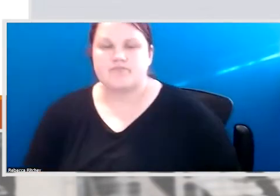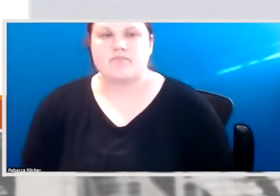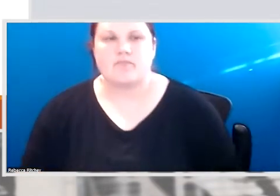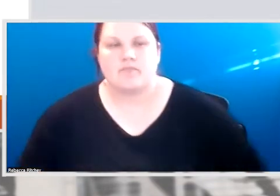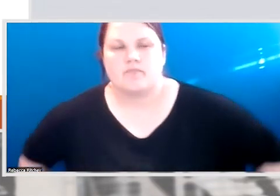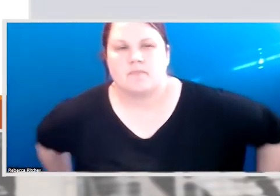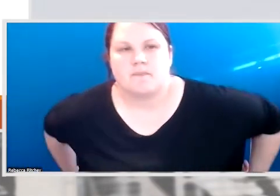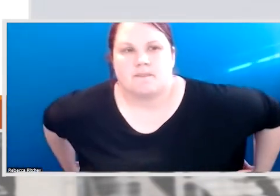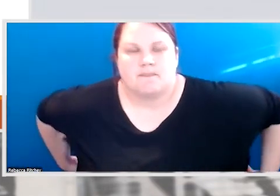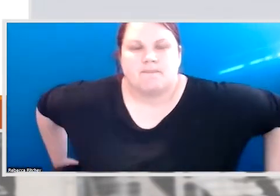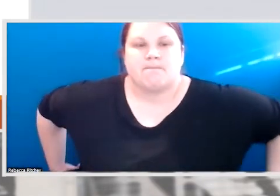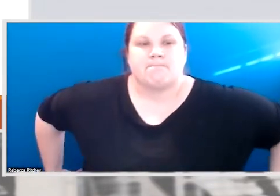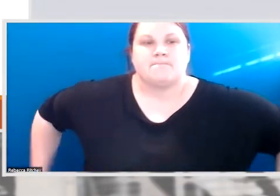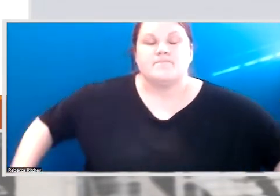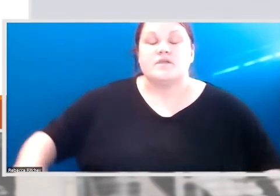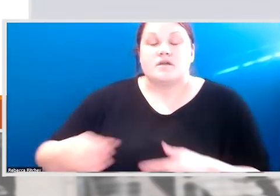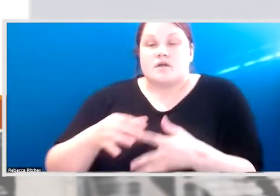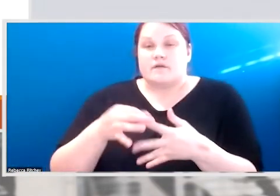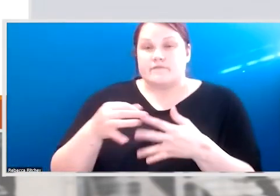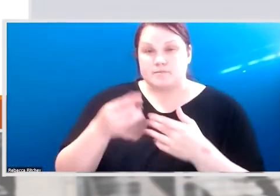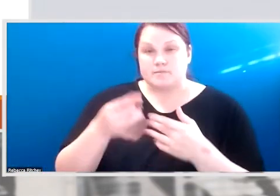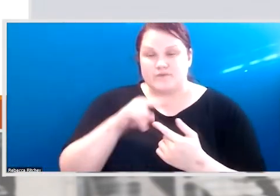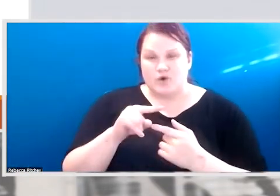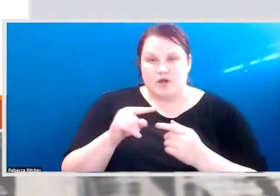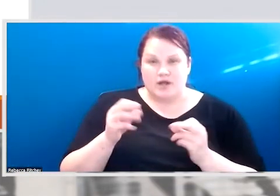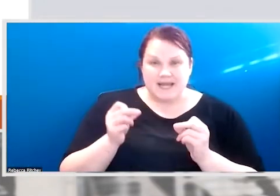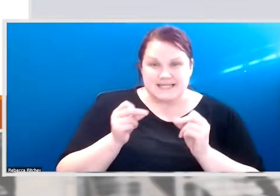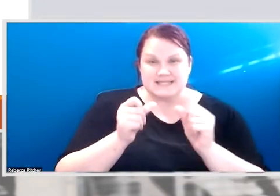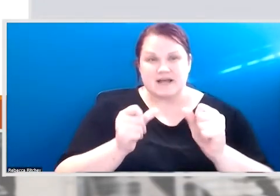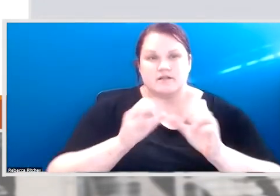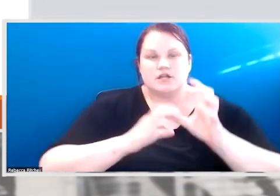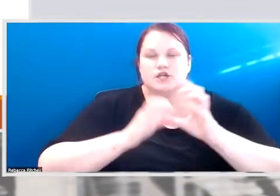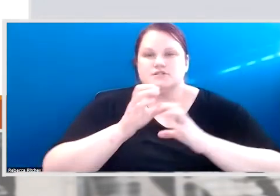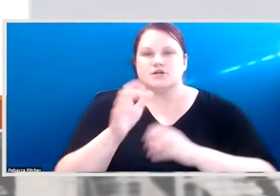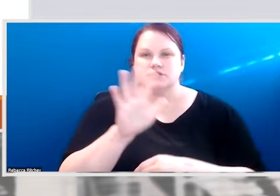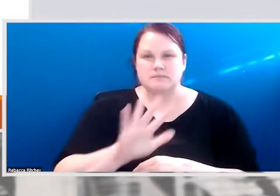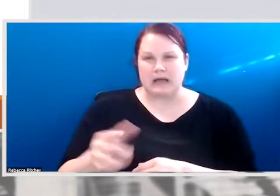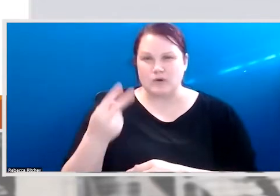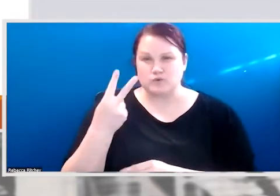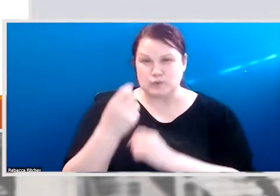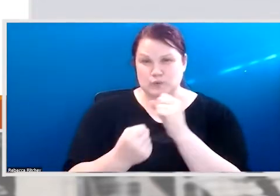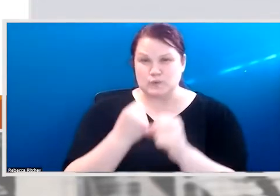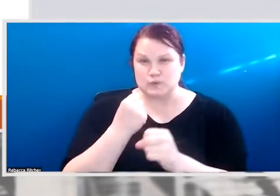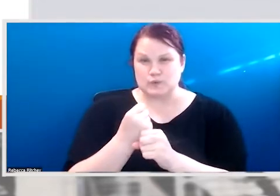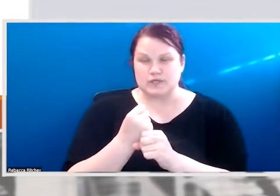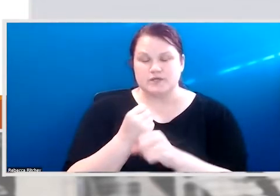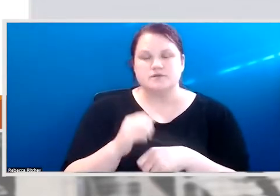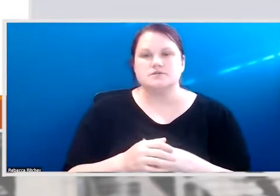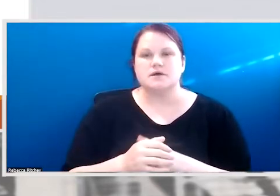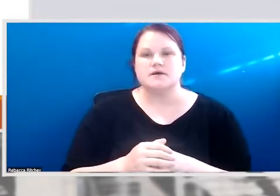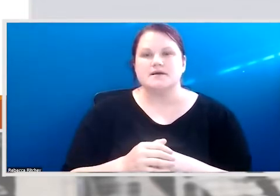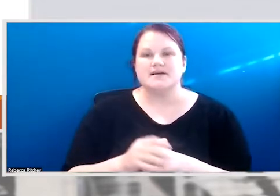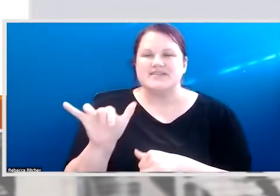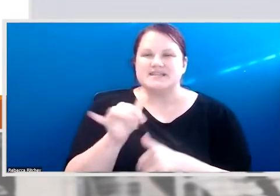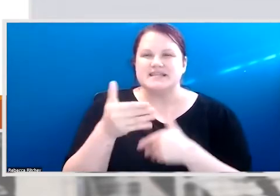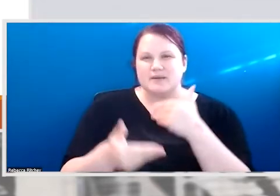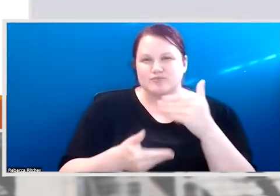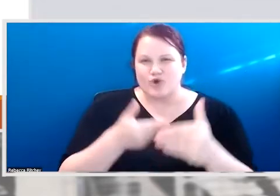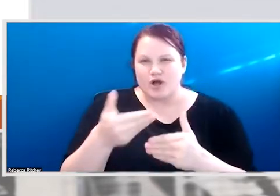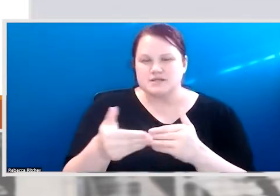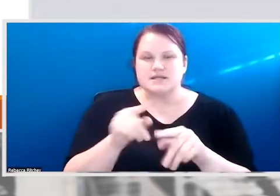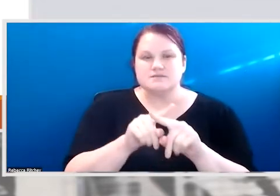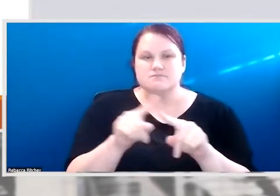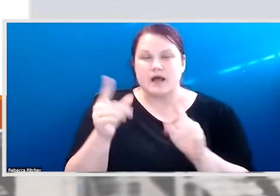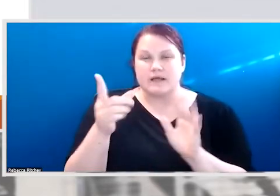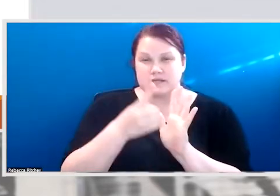We do have an option for accelerated construction. This is typically 2 years. It kind of follows the same process, but in this case, the